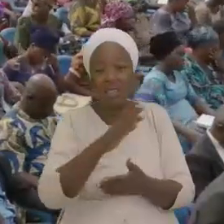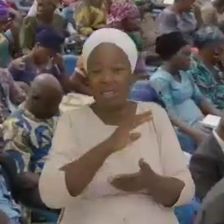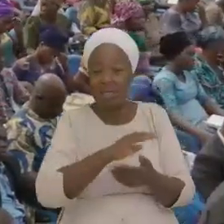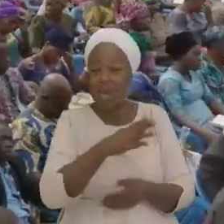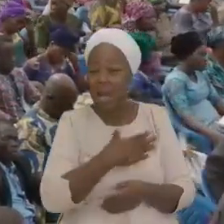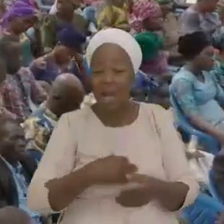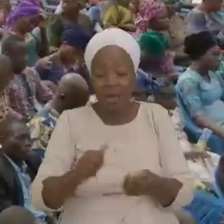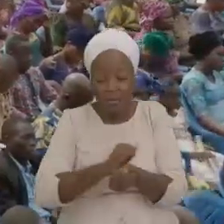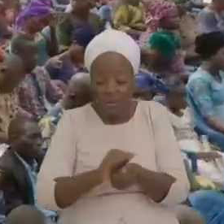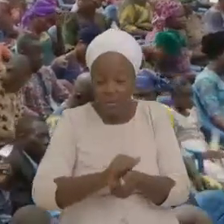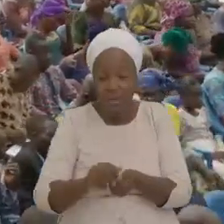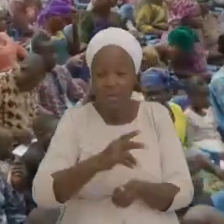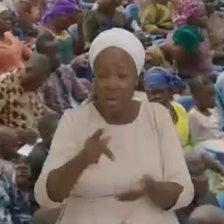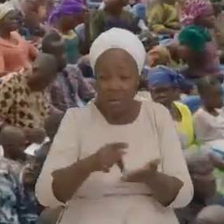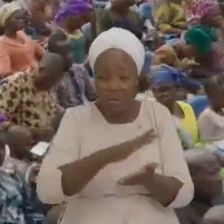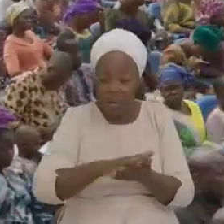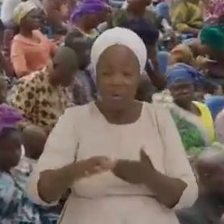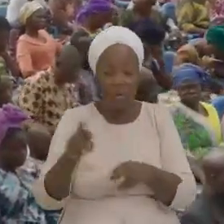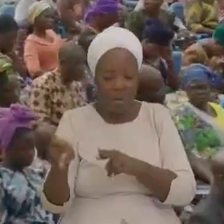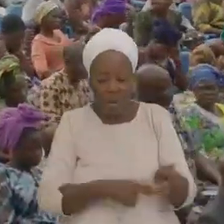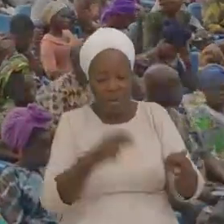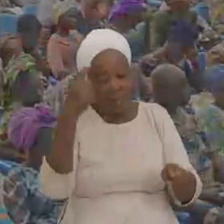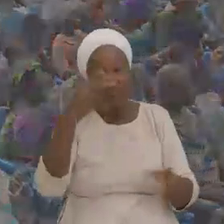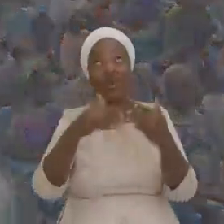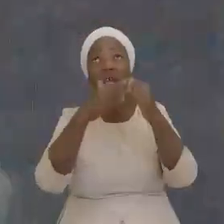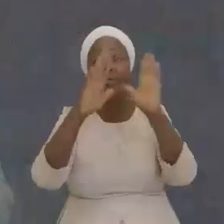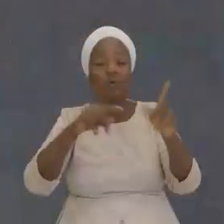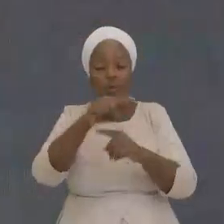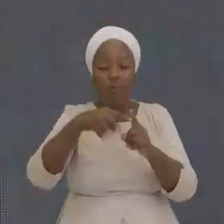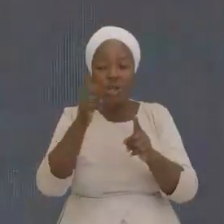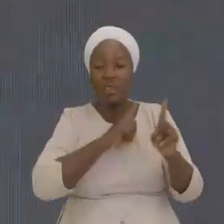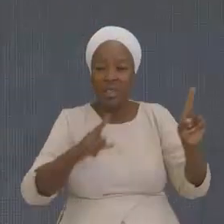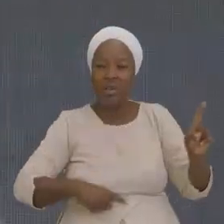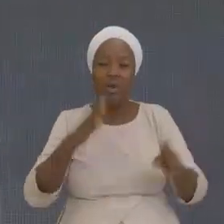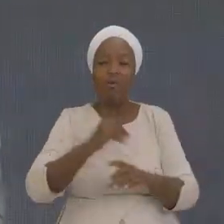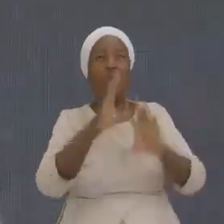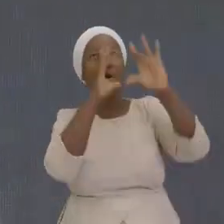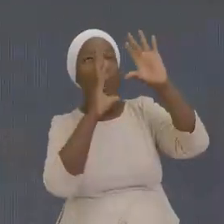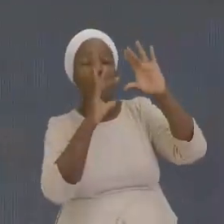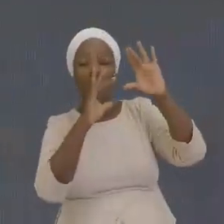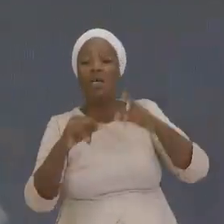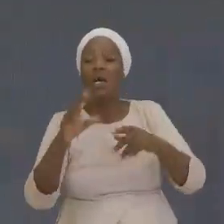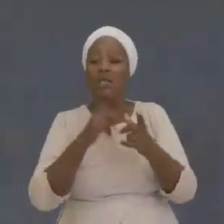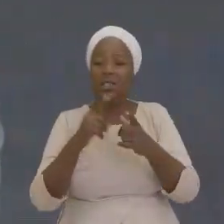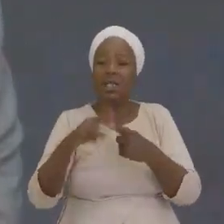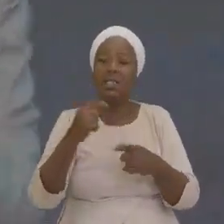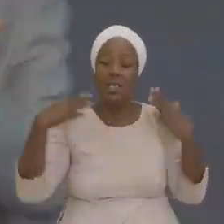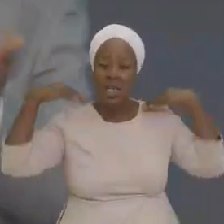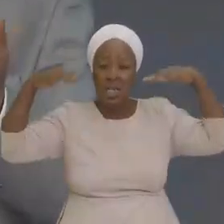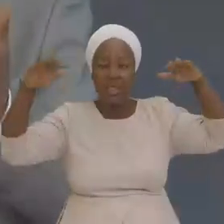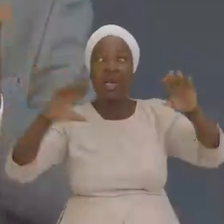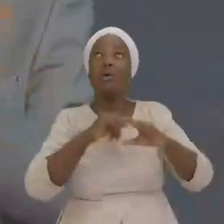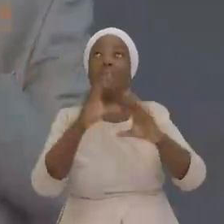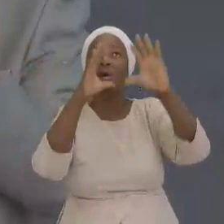purged and pure, ready for heaven when the Lord will blow the trumpet, when the angel will blow the